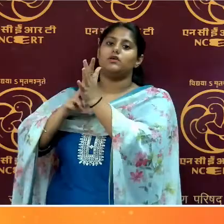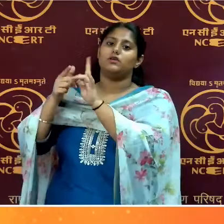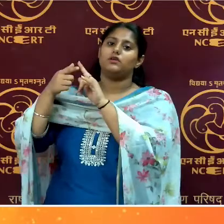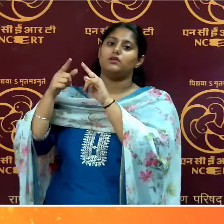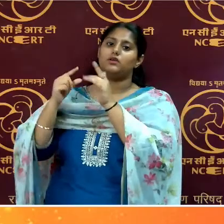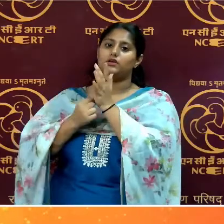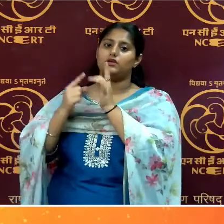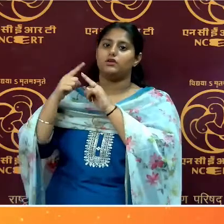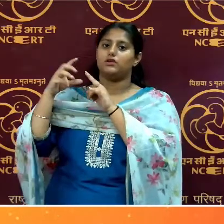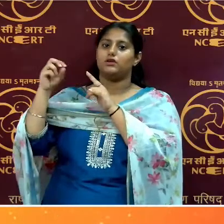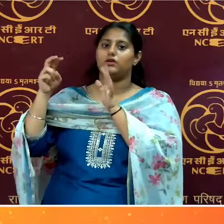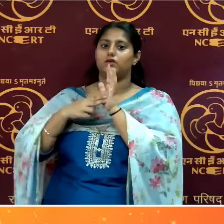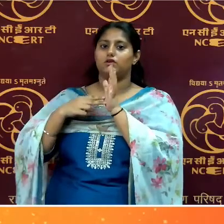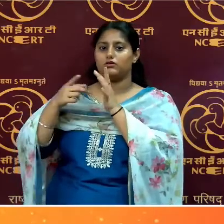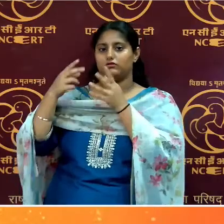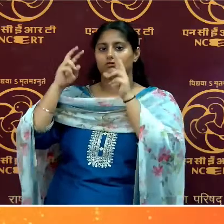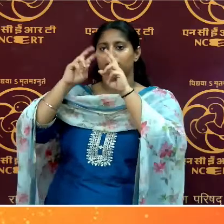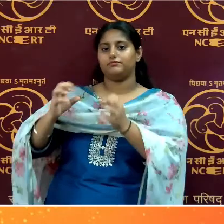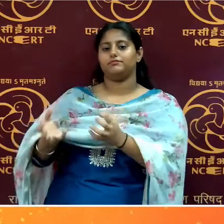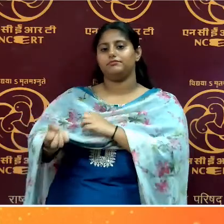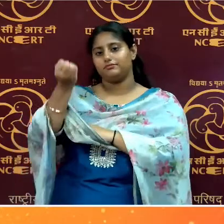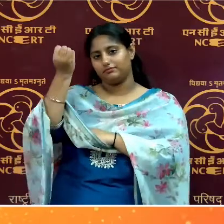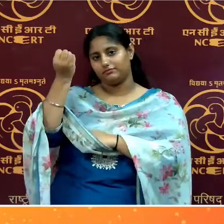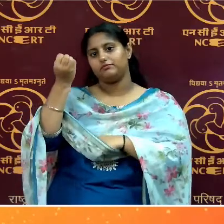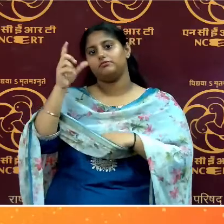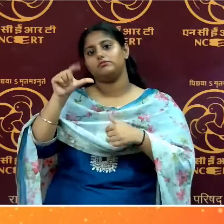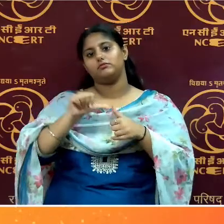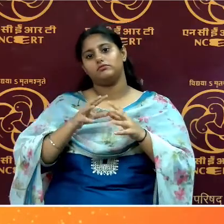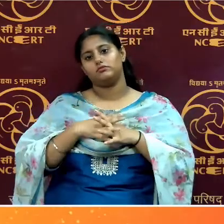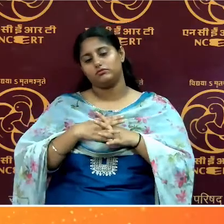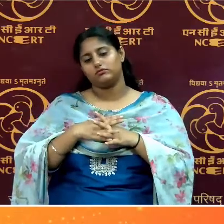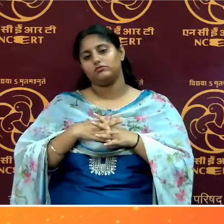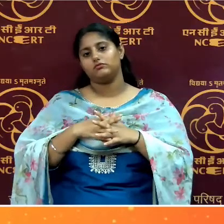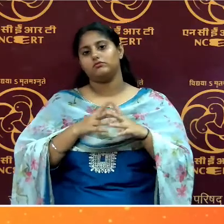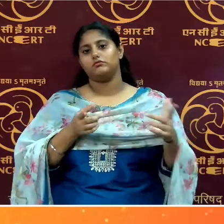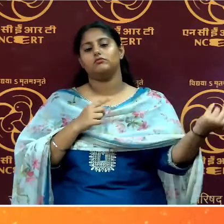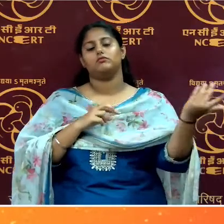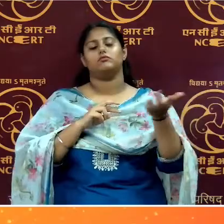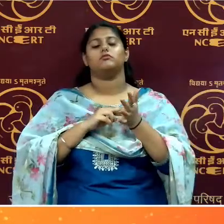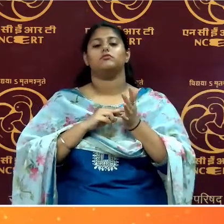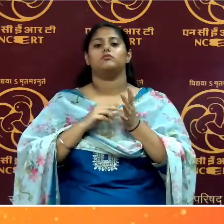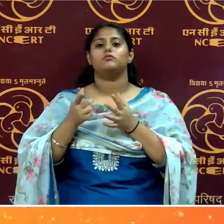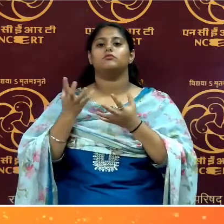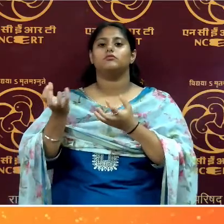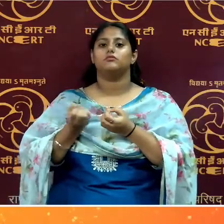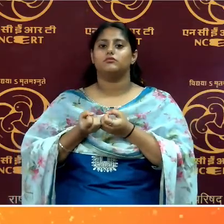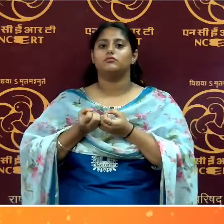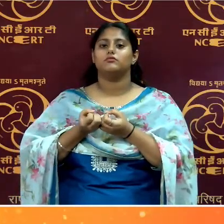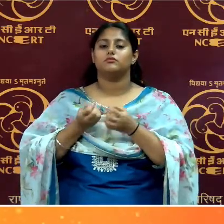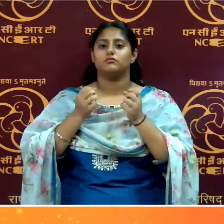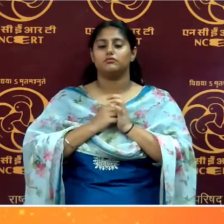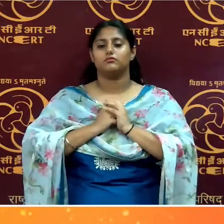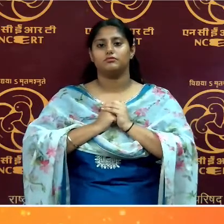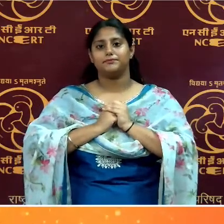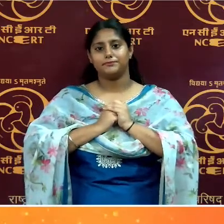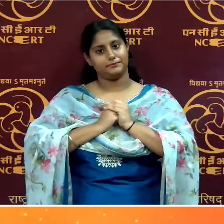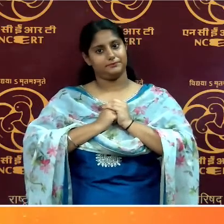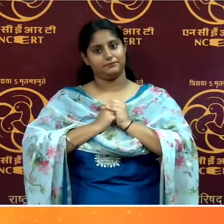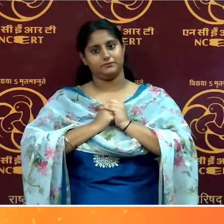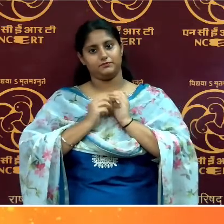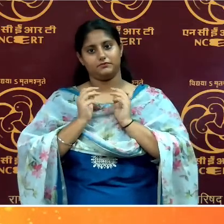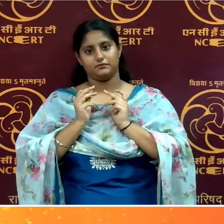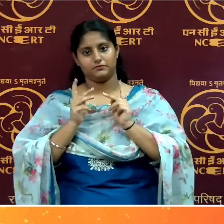Yeah. So this is because of which force that happens? Gravitational force. Yeah. Okay. So this